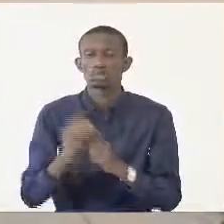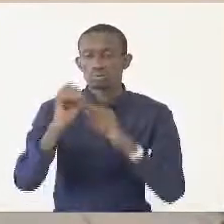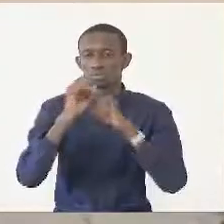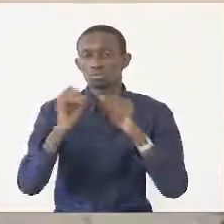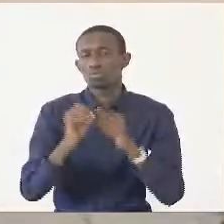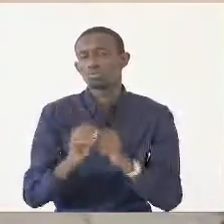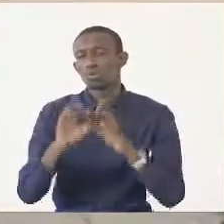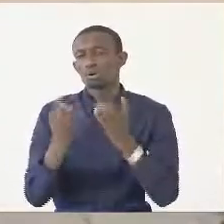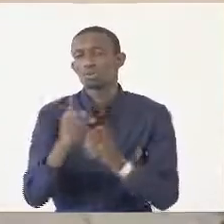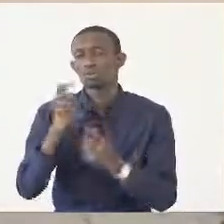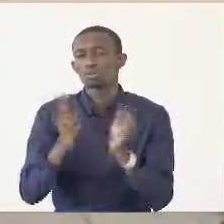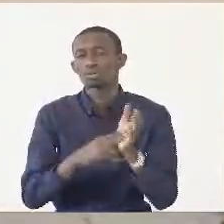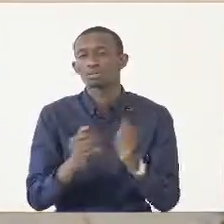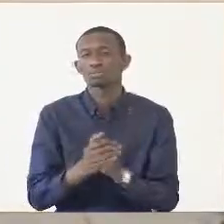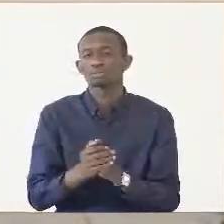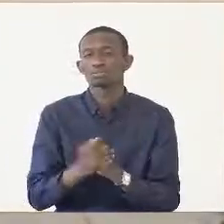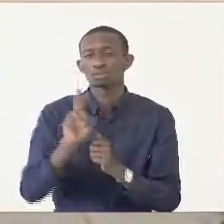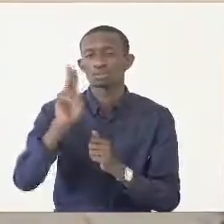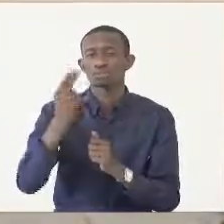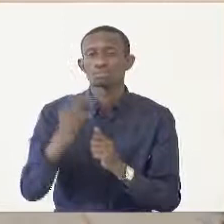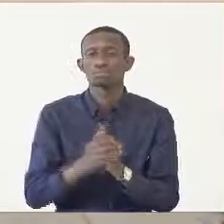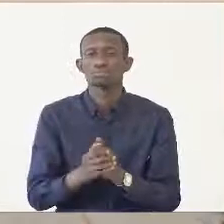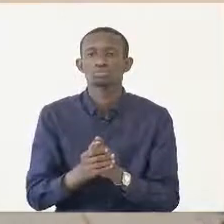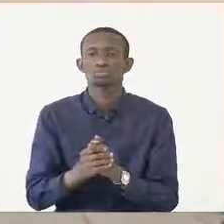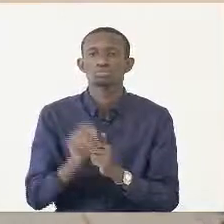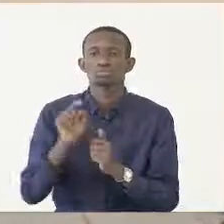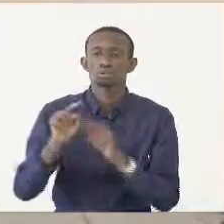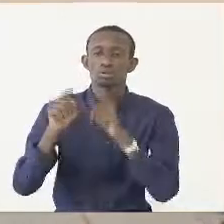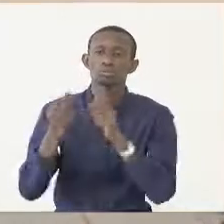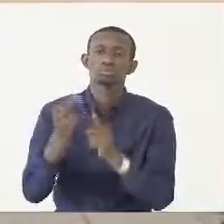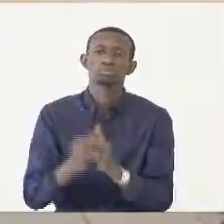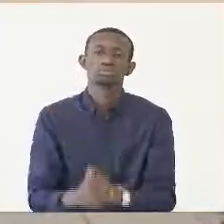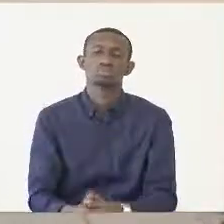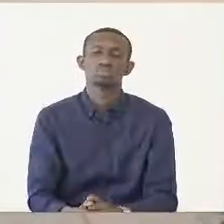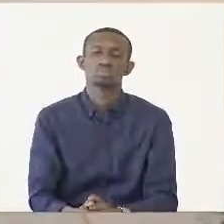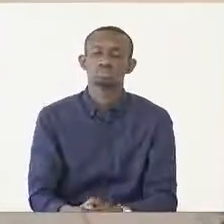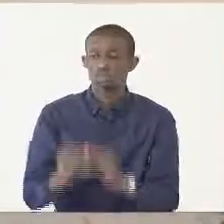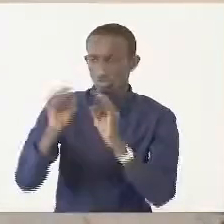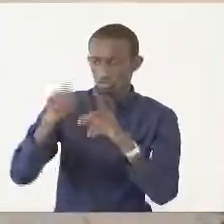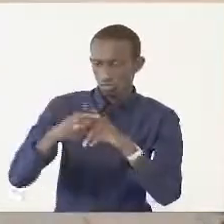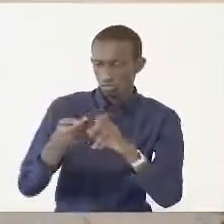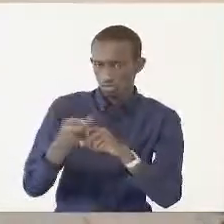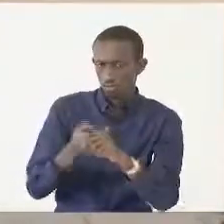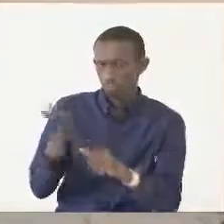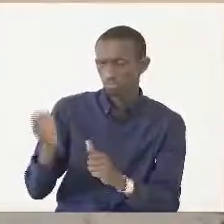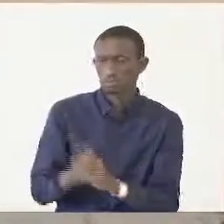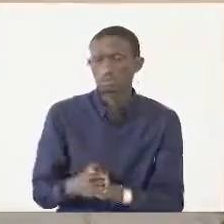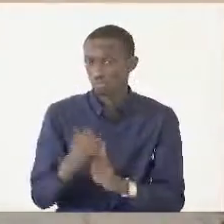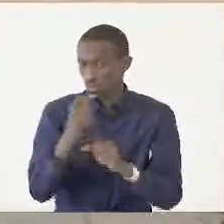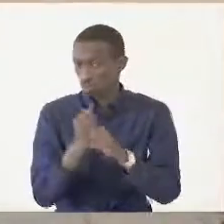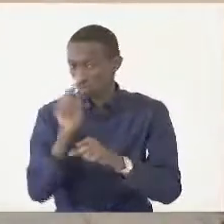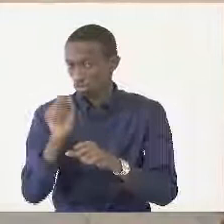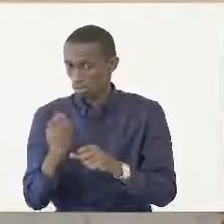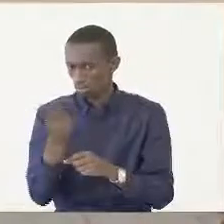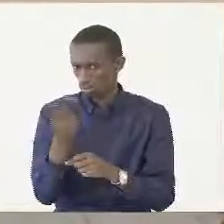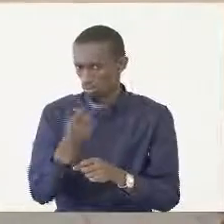this is the equation 2. If from, just by dividing both